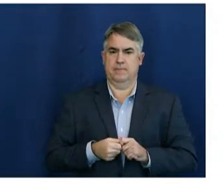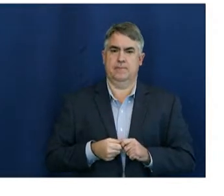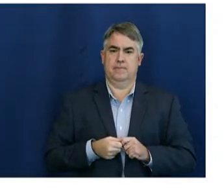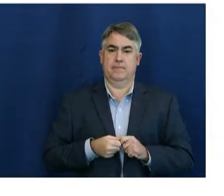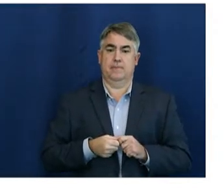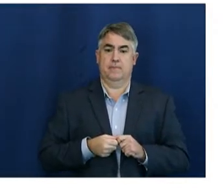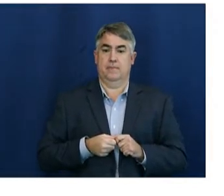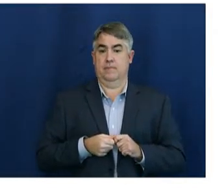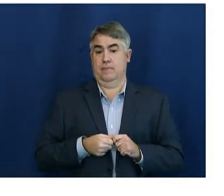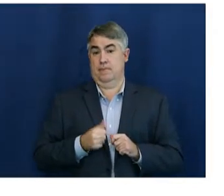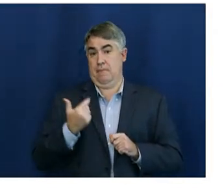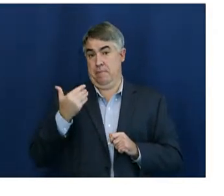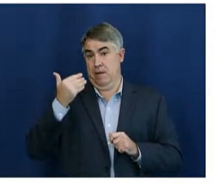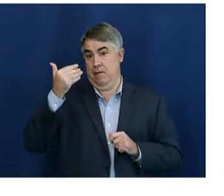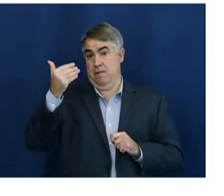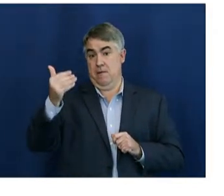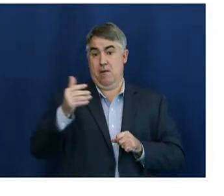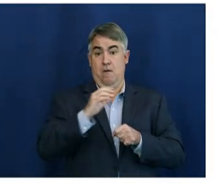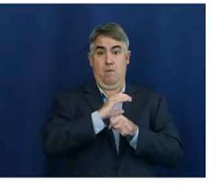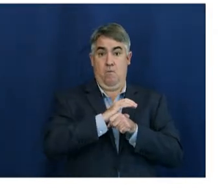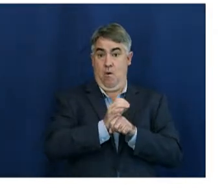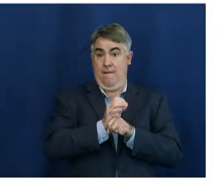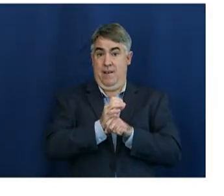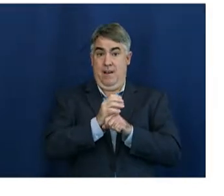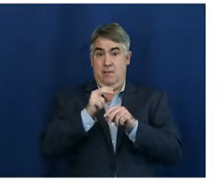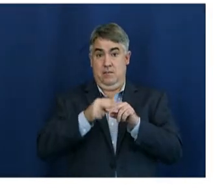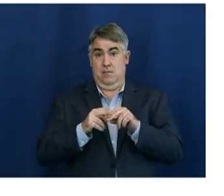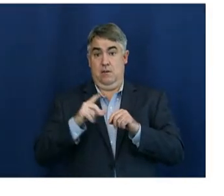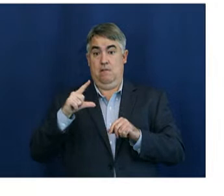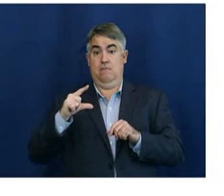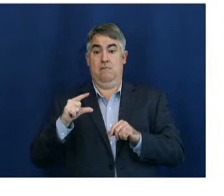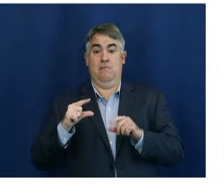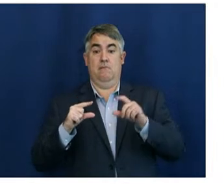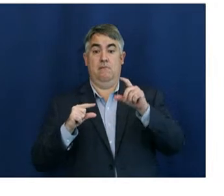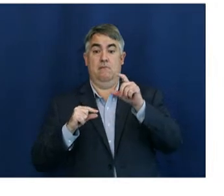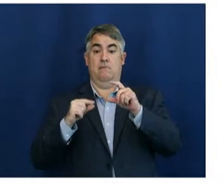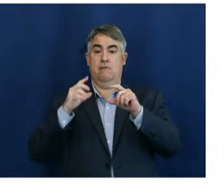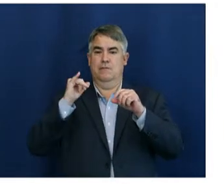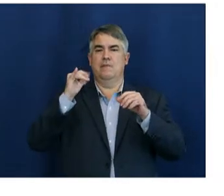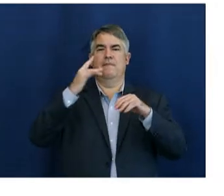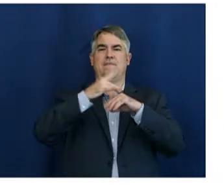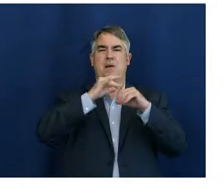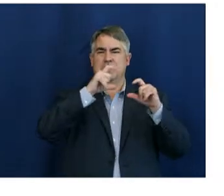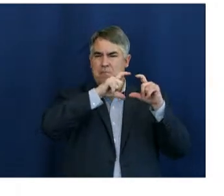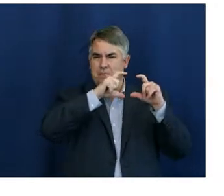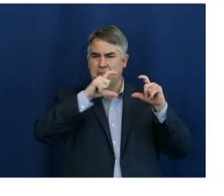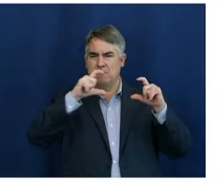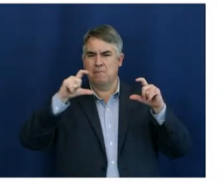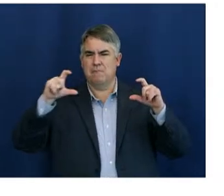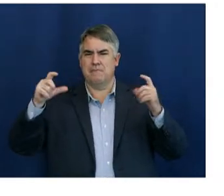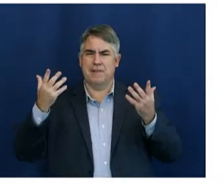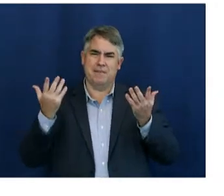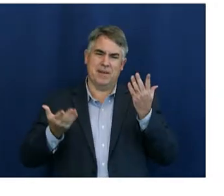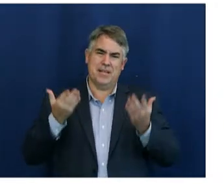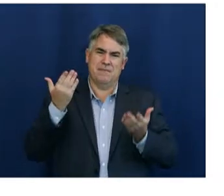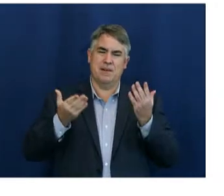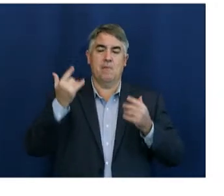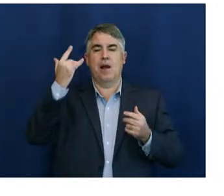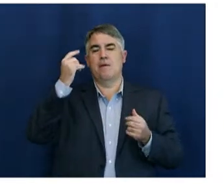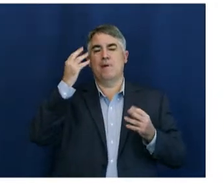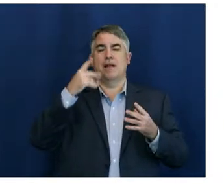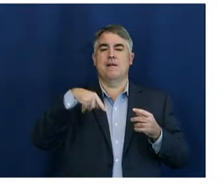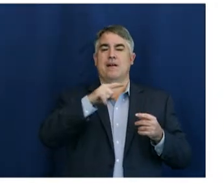begin to decline, the overall availability will not change. We have to keep in mind a lot of individuals had their needed and